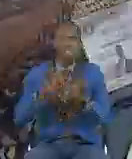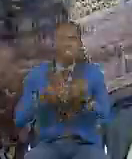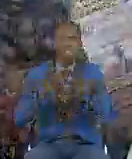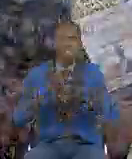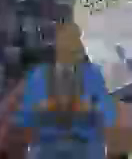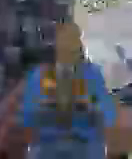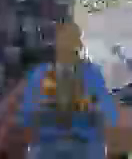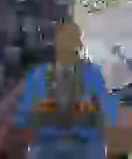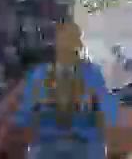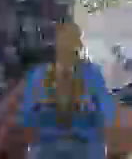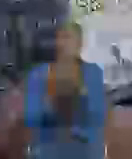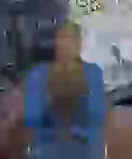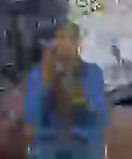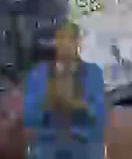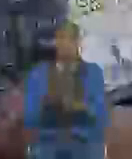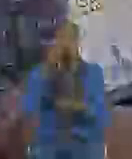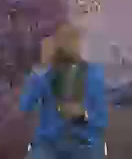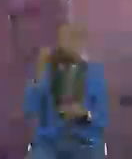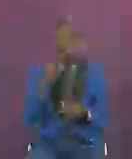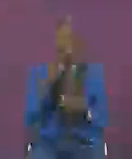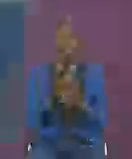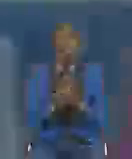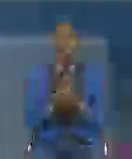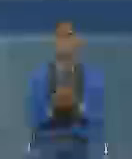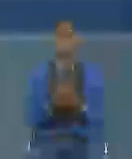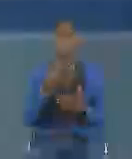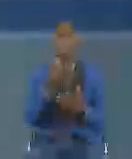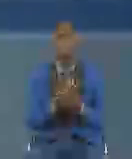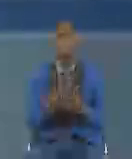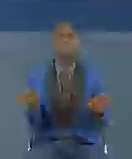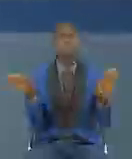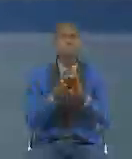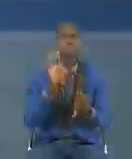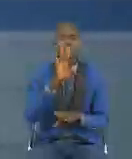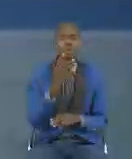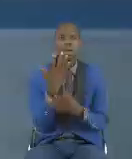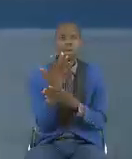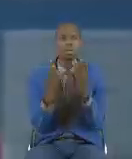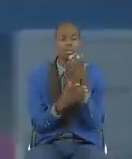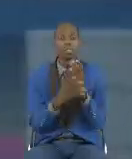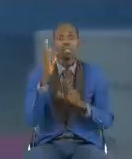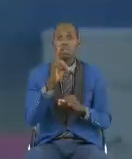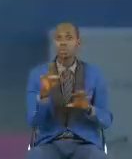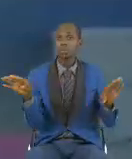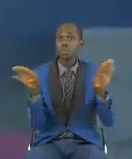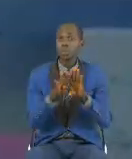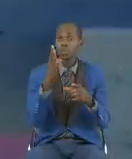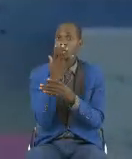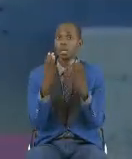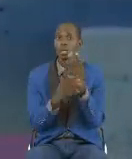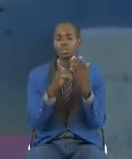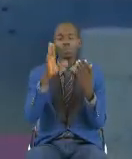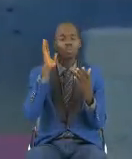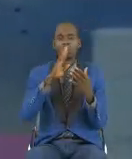You know, if you say, okay, shut up there. If you shut up, you are finished. I pray you will not be